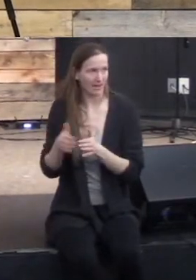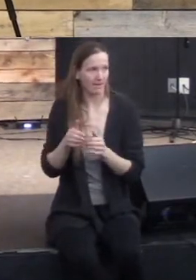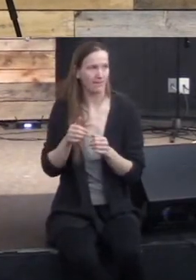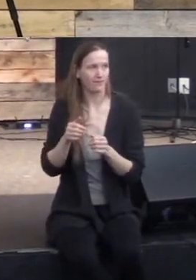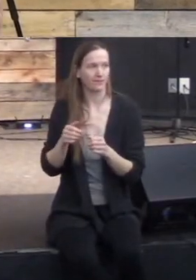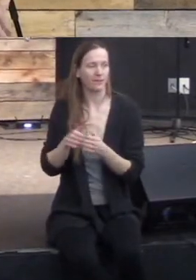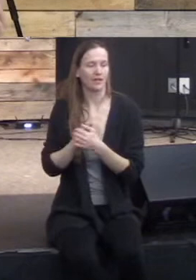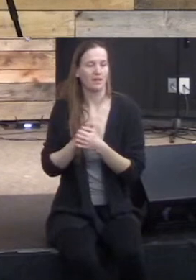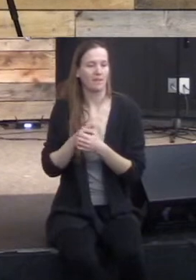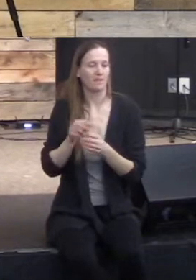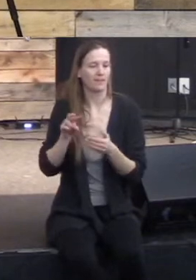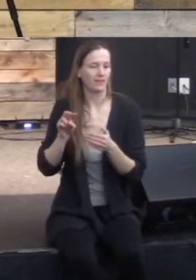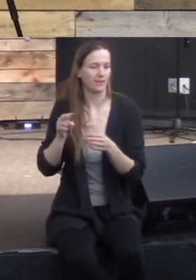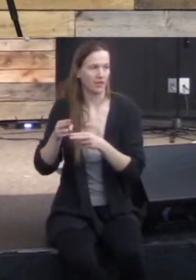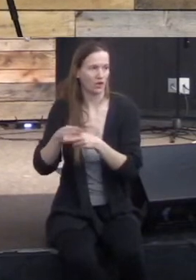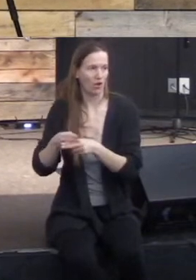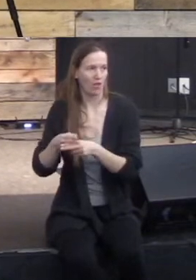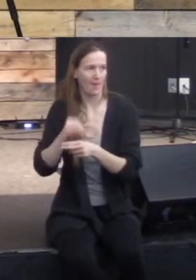he goes,